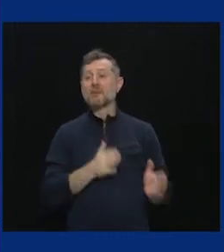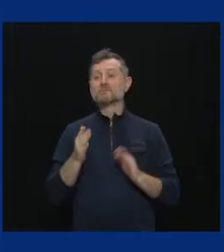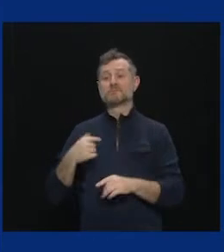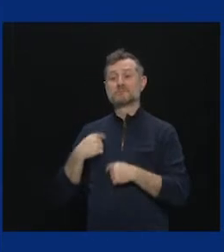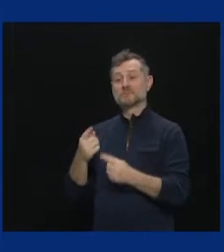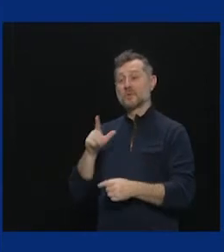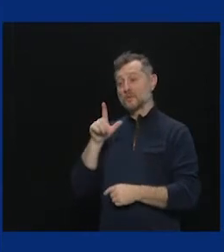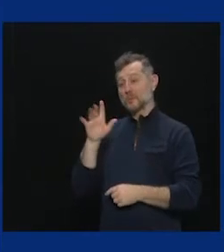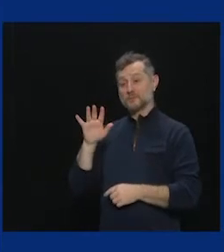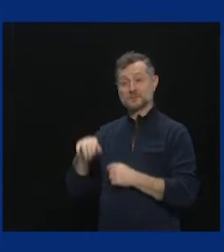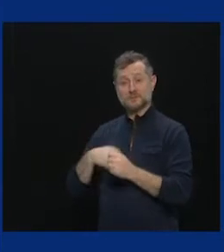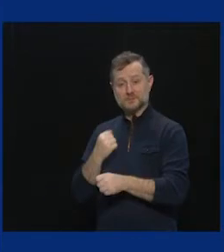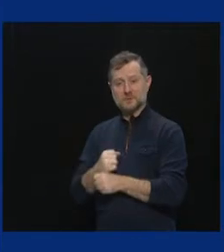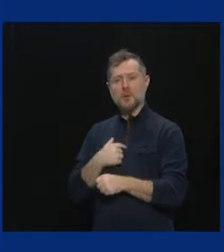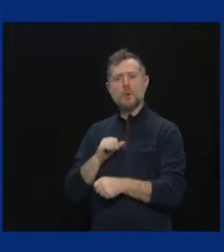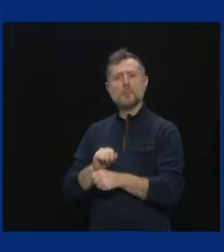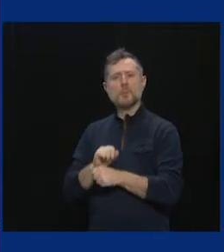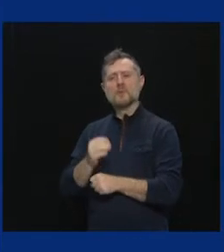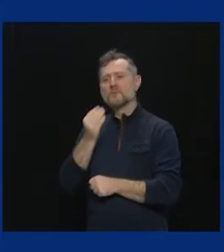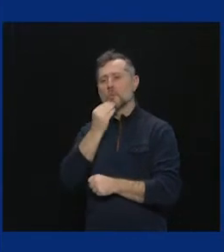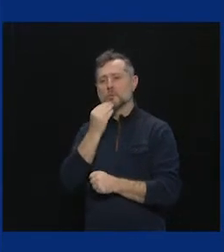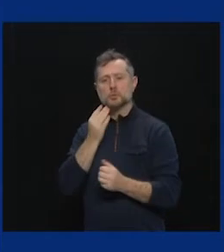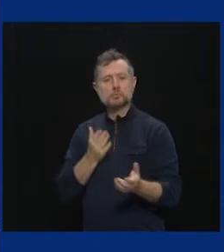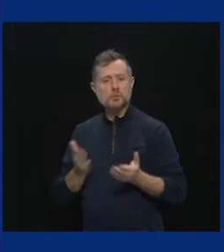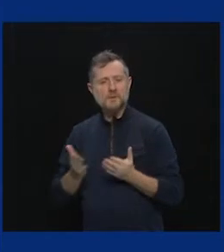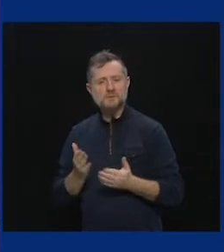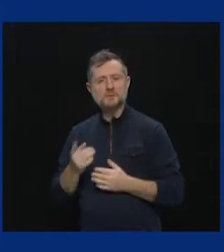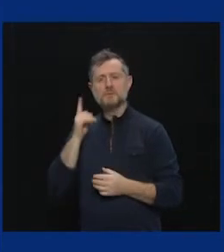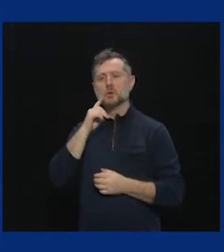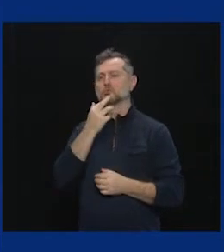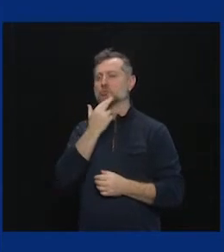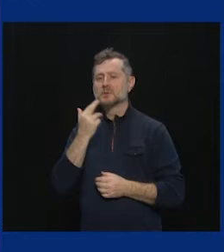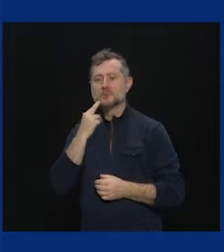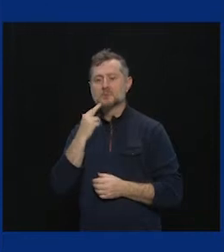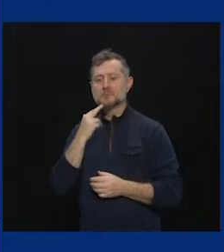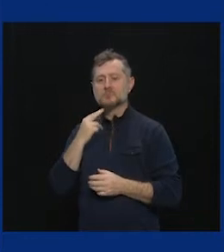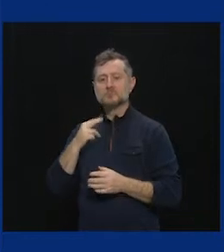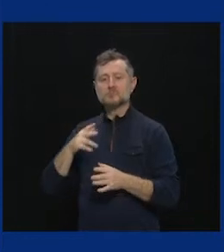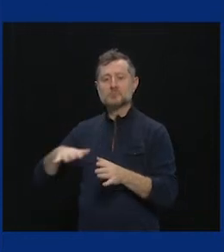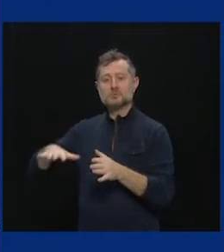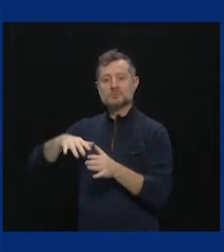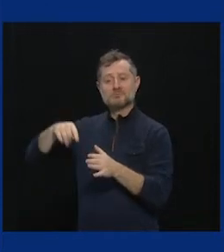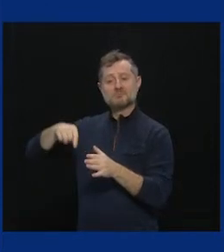service, restaurant cashier at the Radisson Hotel JFK.